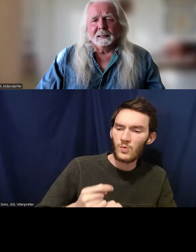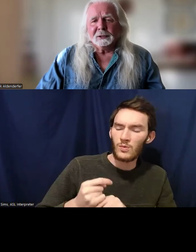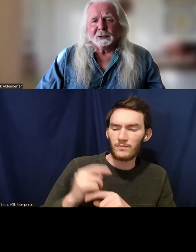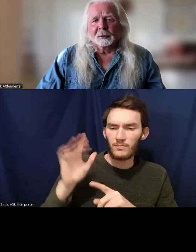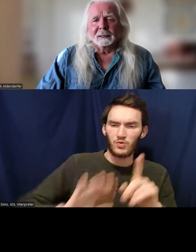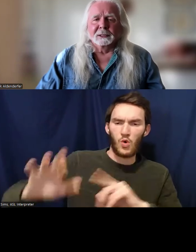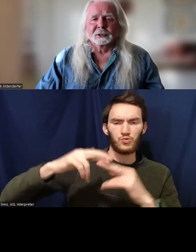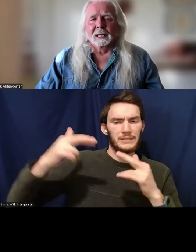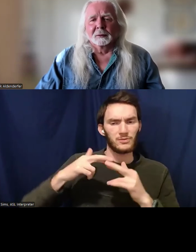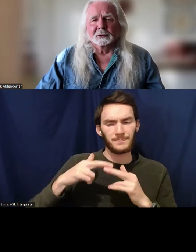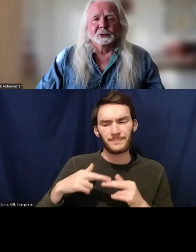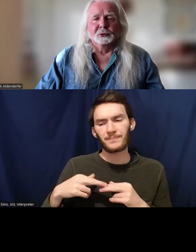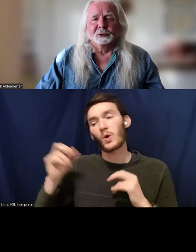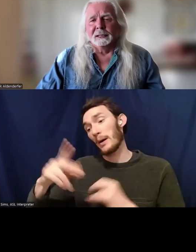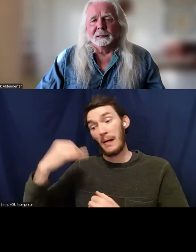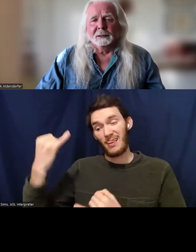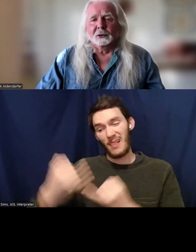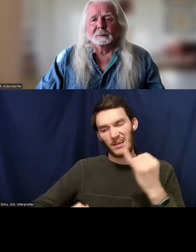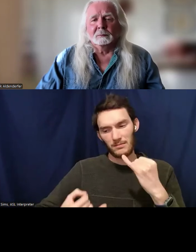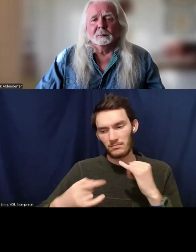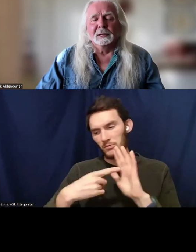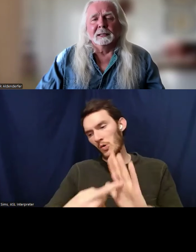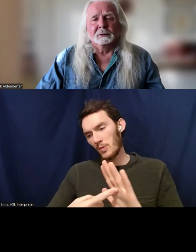Finally, let's turn our attention now to the